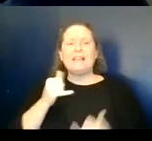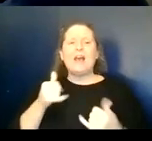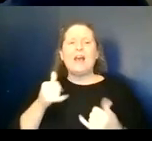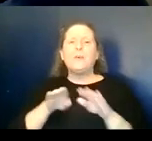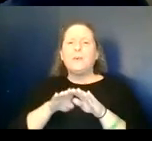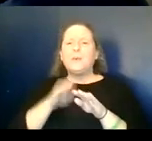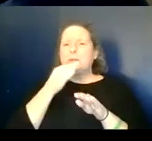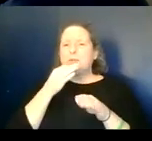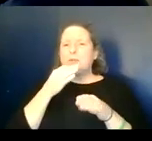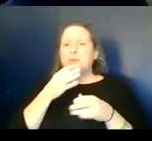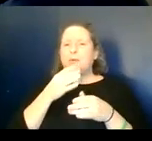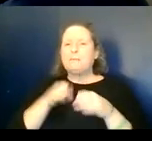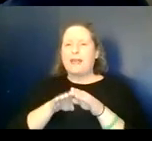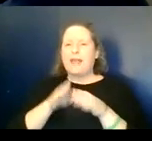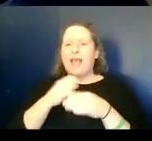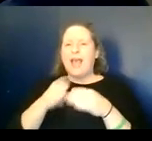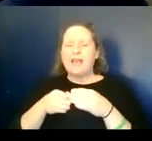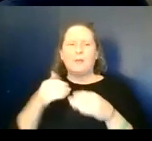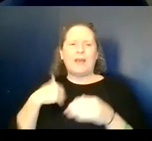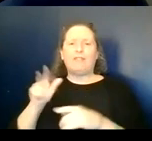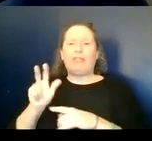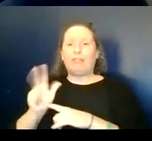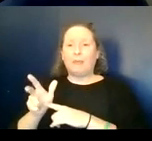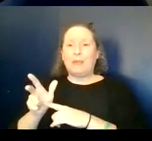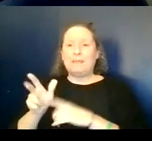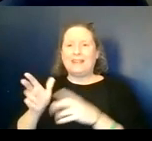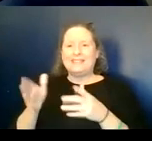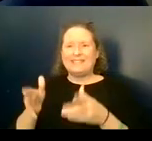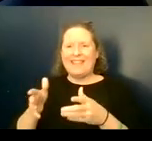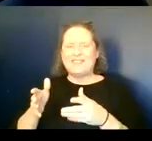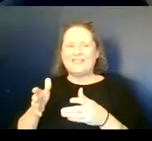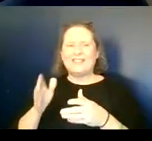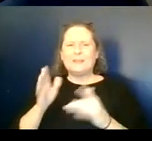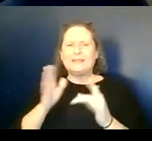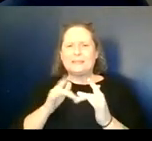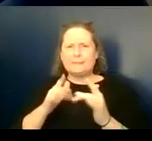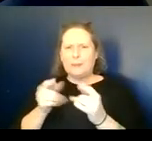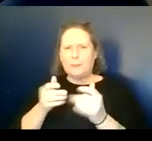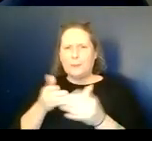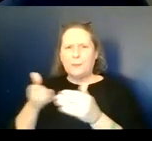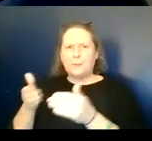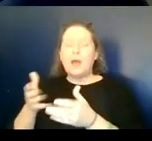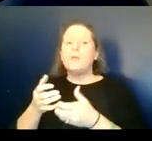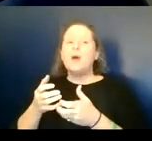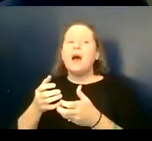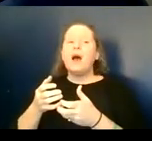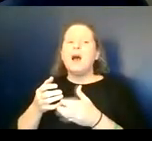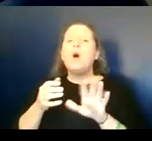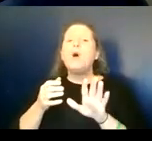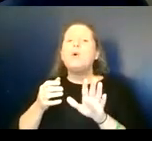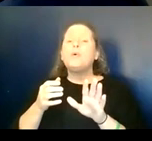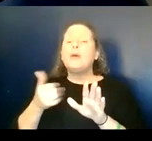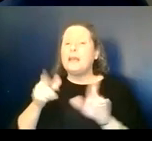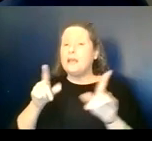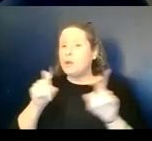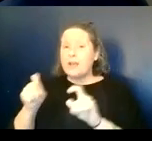of time. We've got just 3 minutes, so we're gonna we're gonna skip through this. I want to hear any questions,